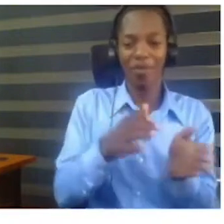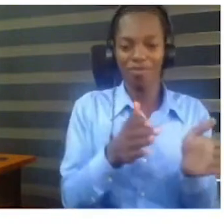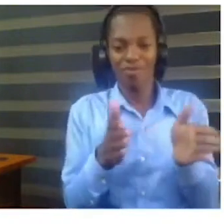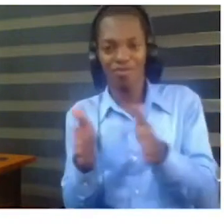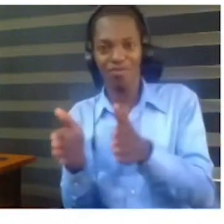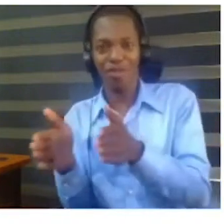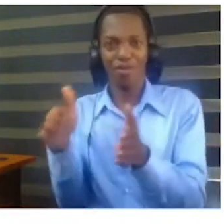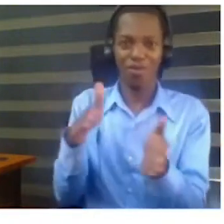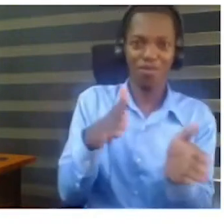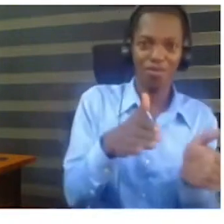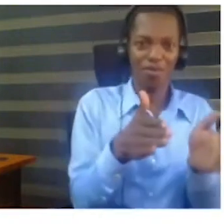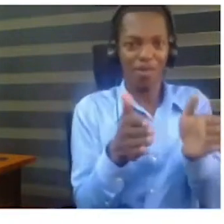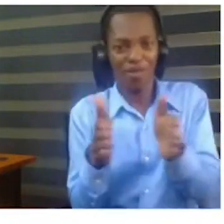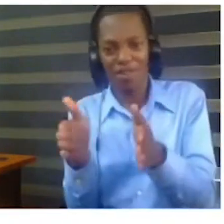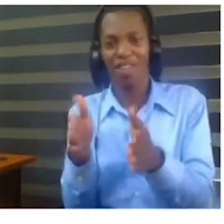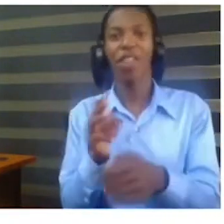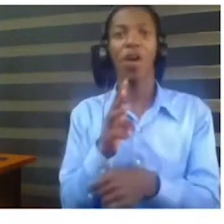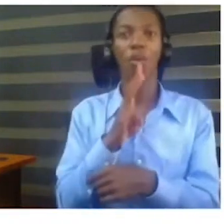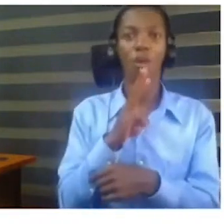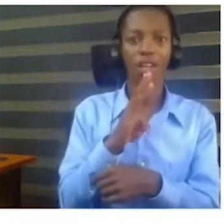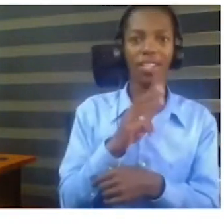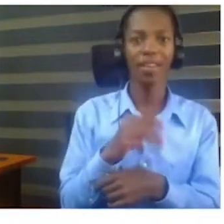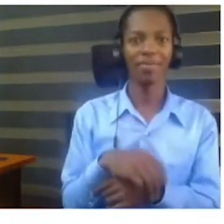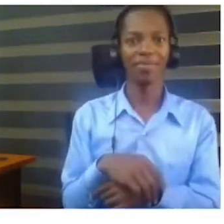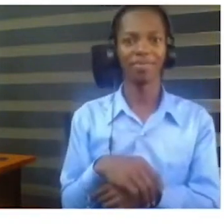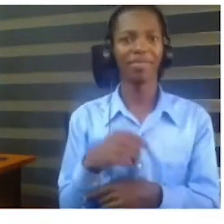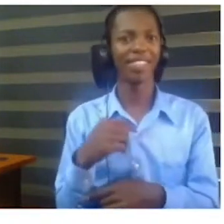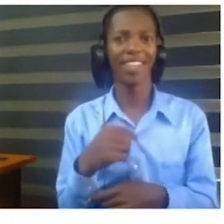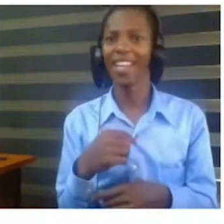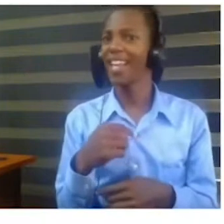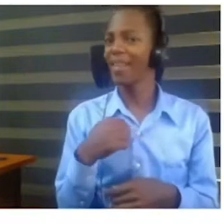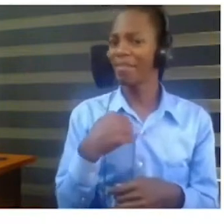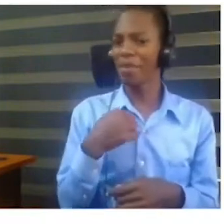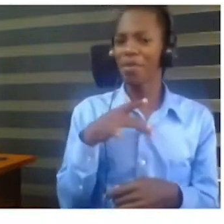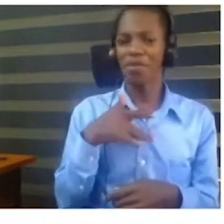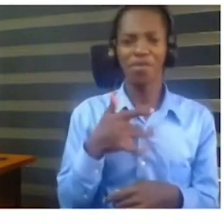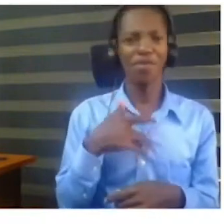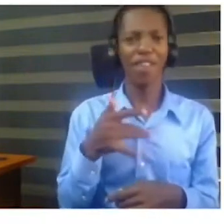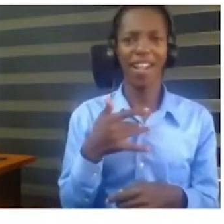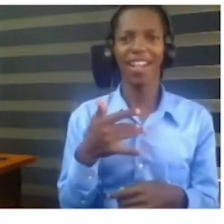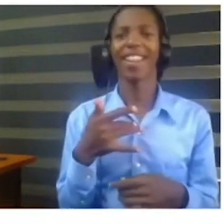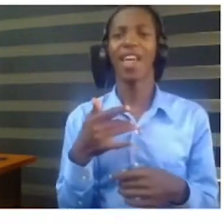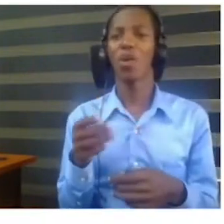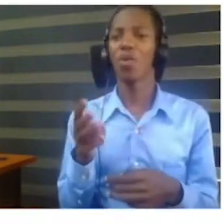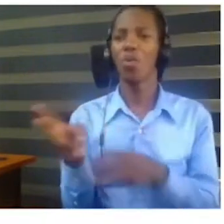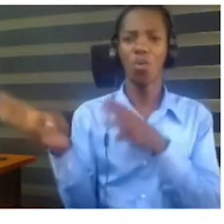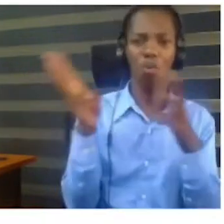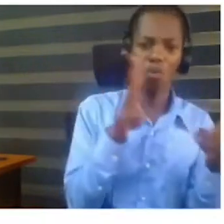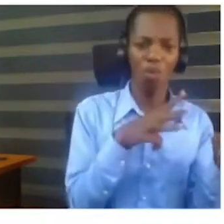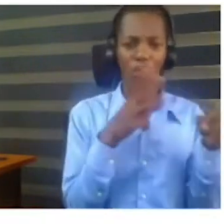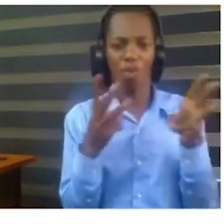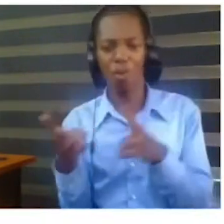I loved the experience. I could feel the power of the waves through my feet, through the